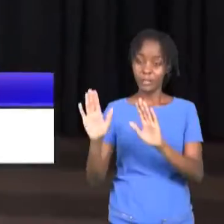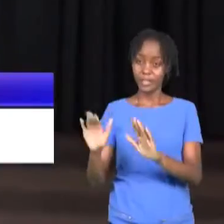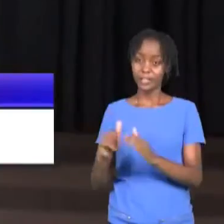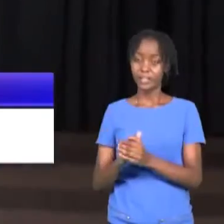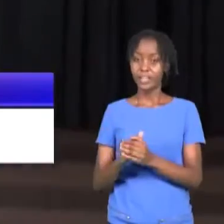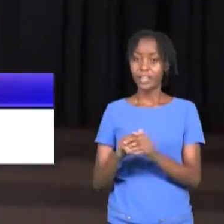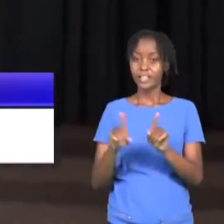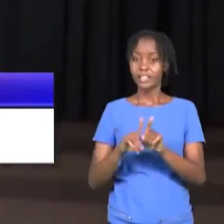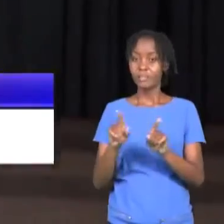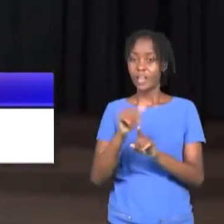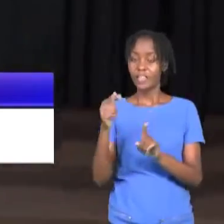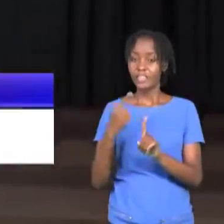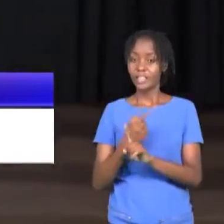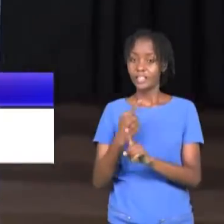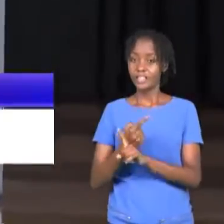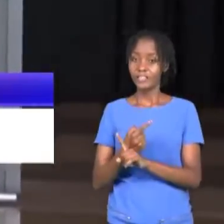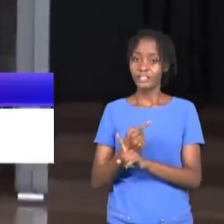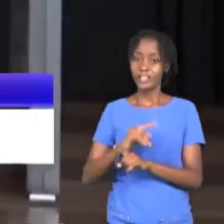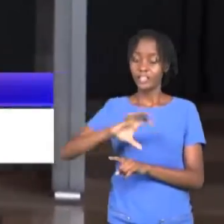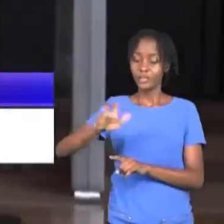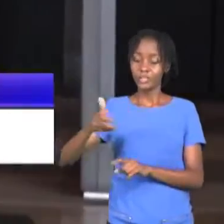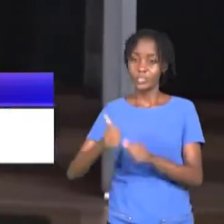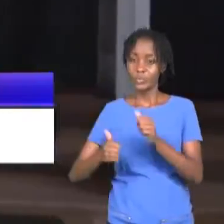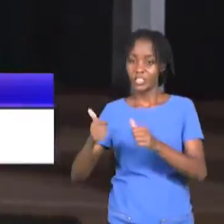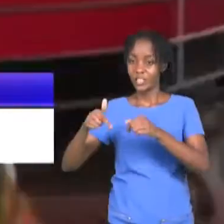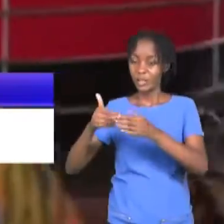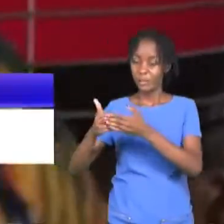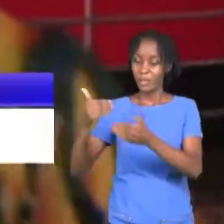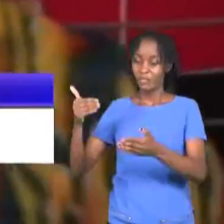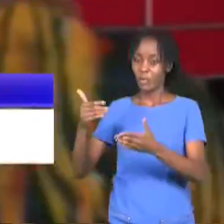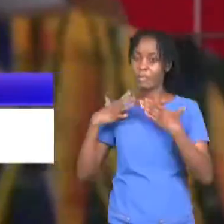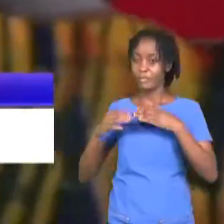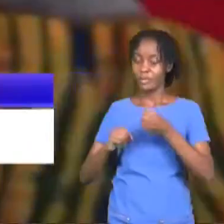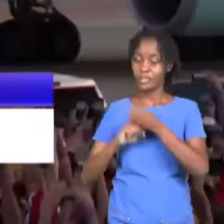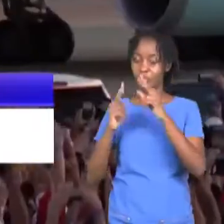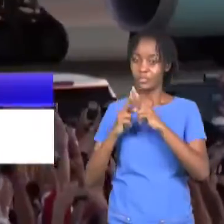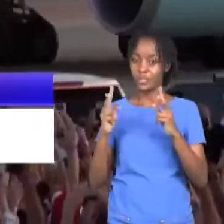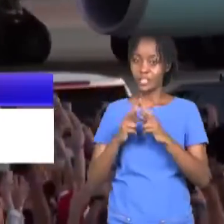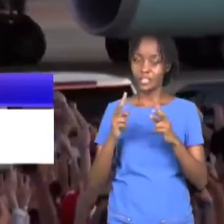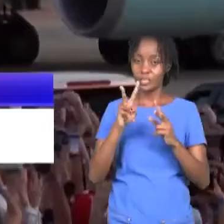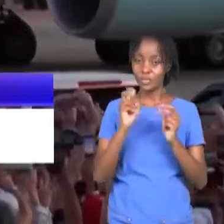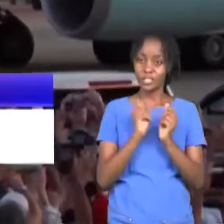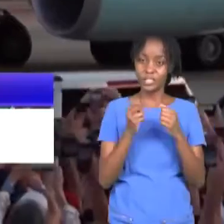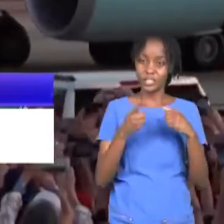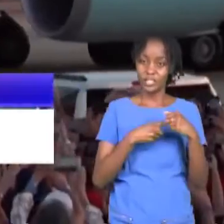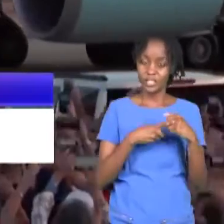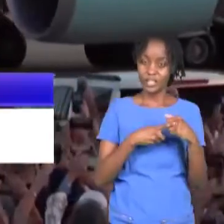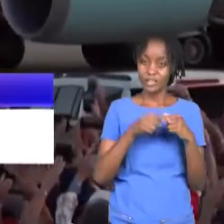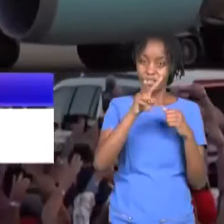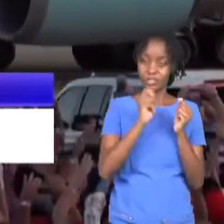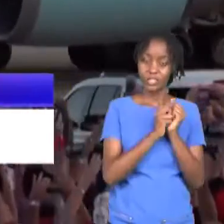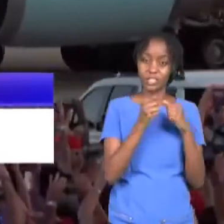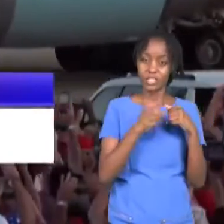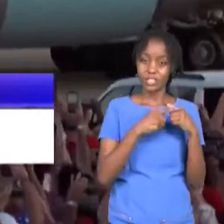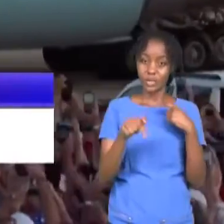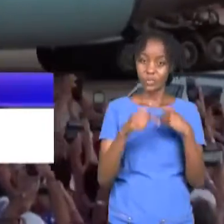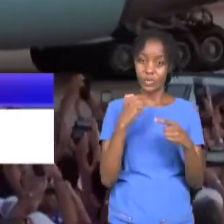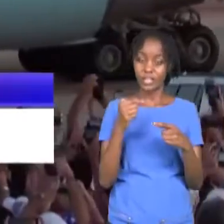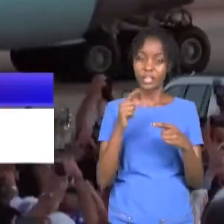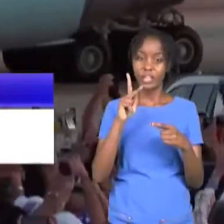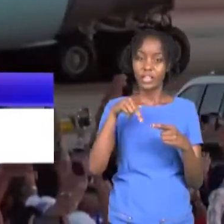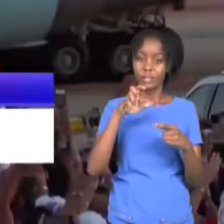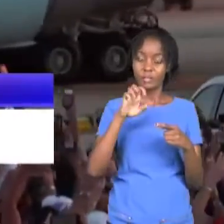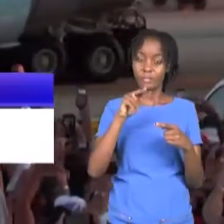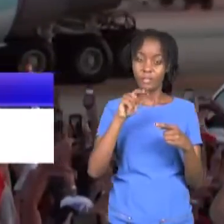other states that were once his stronghold in 2016. In 2016, Trump won Florida, Pennsylvania, Iowa, and North